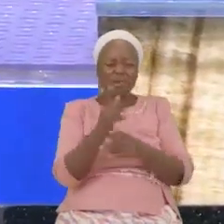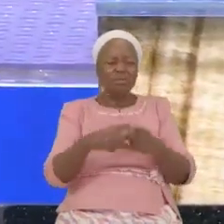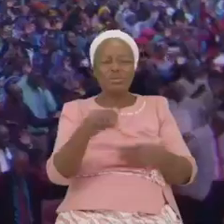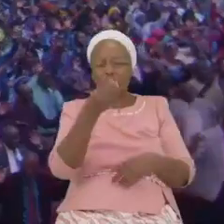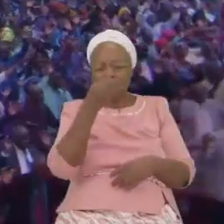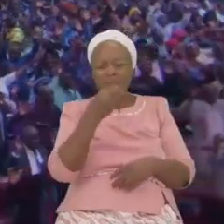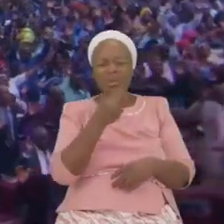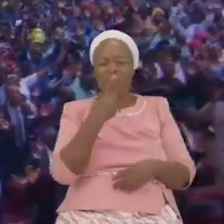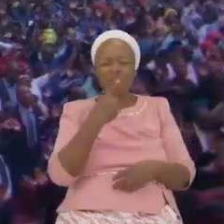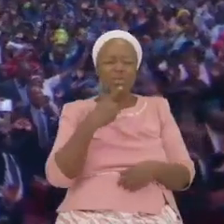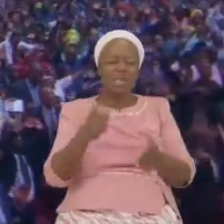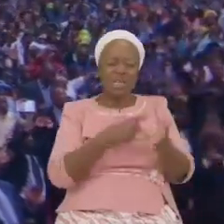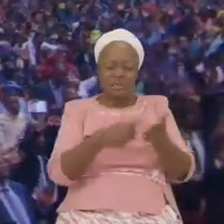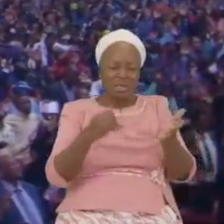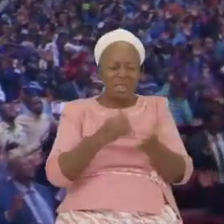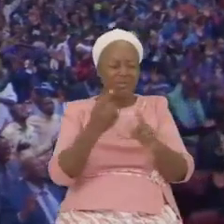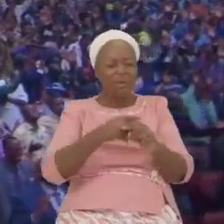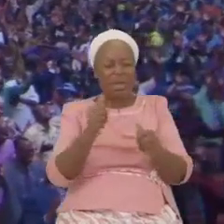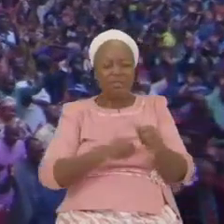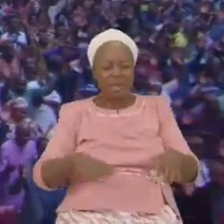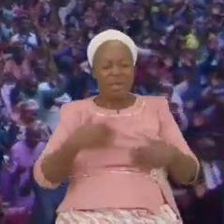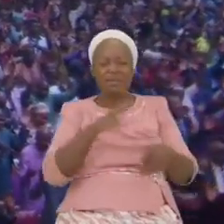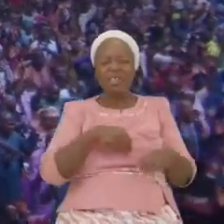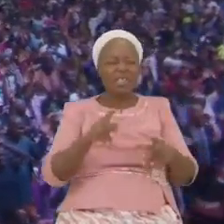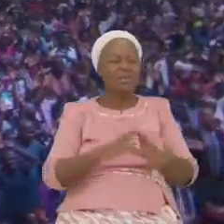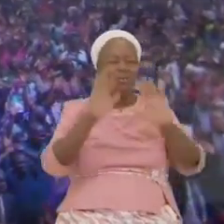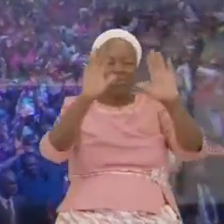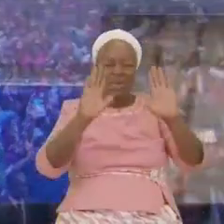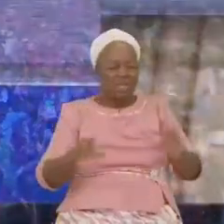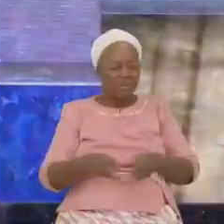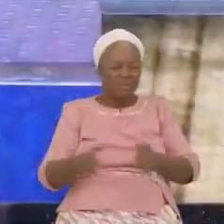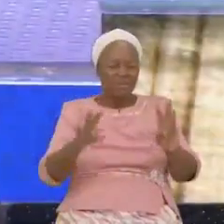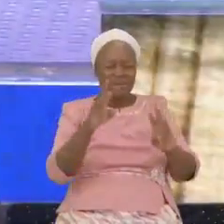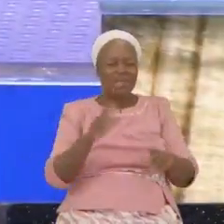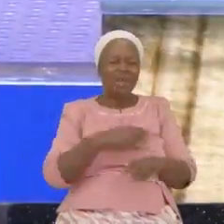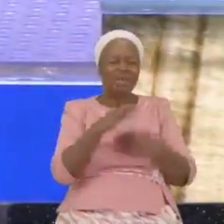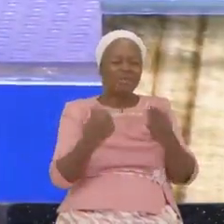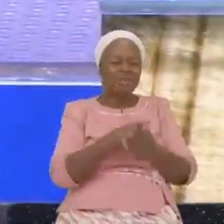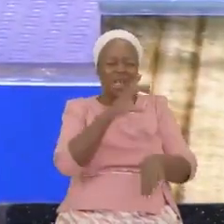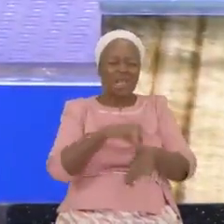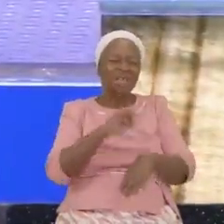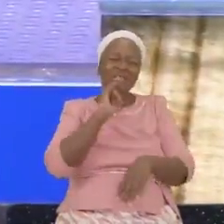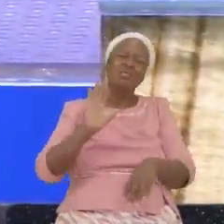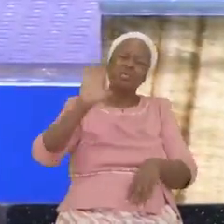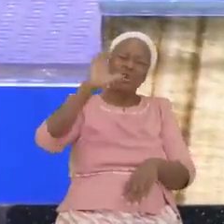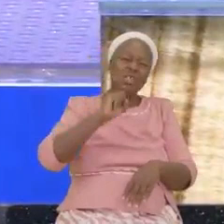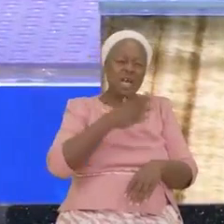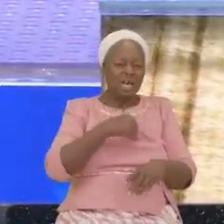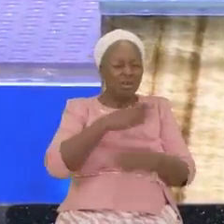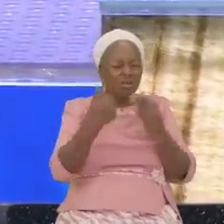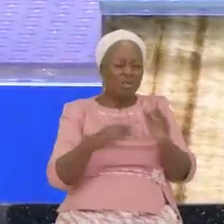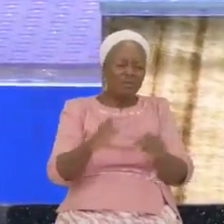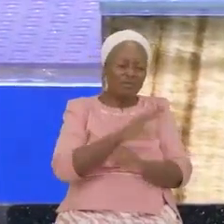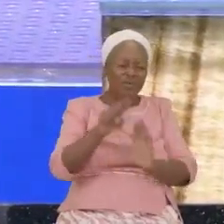every life. In your miraculous way, the whole earth is yours and all the fullness